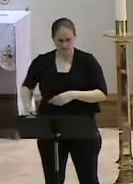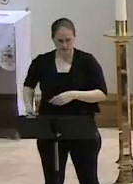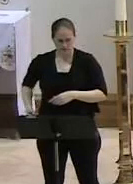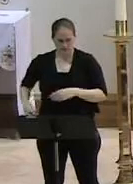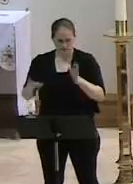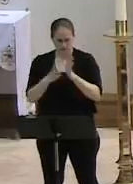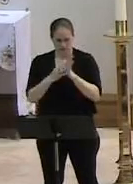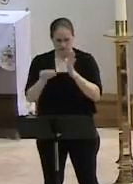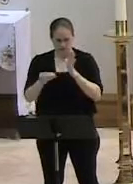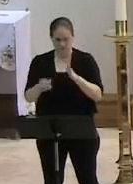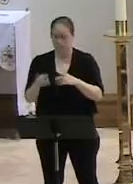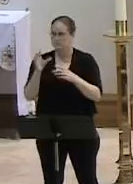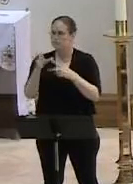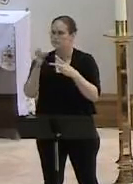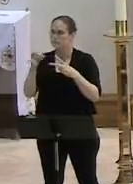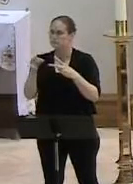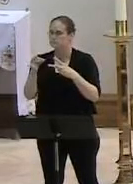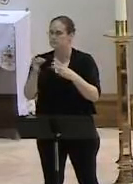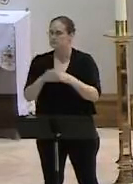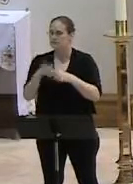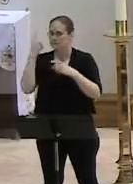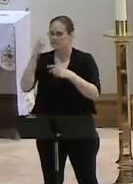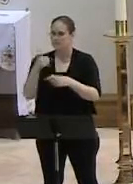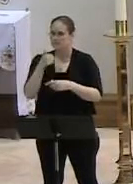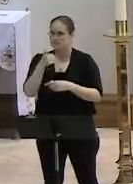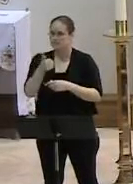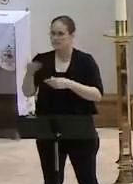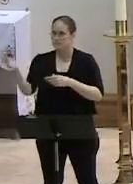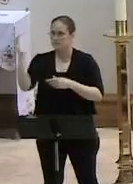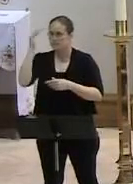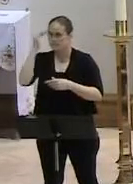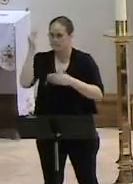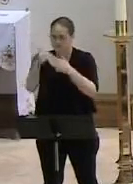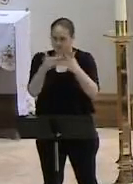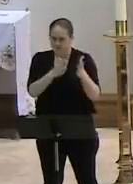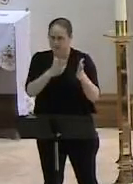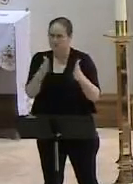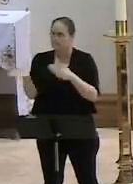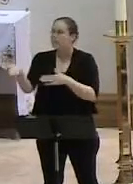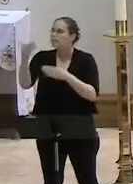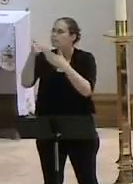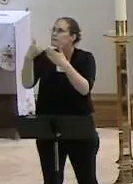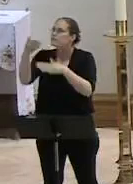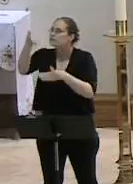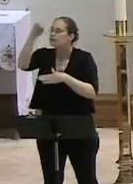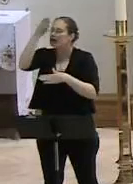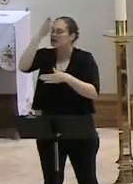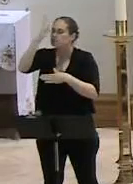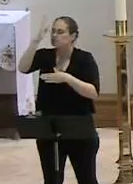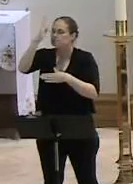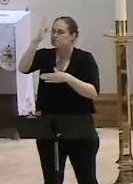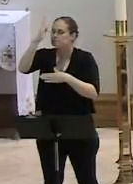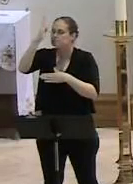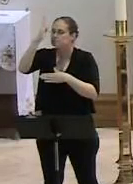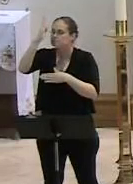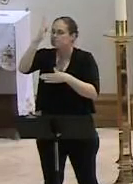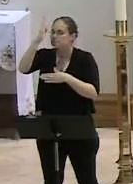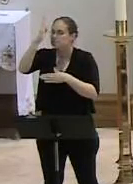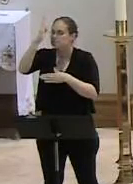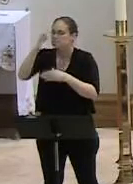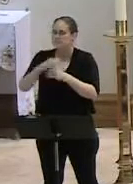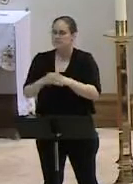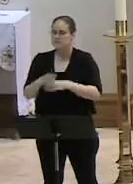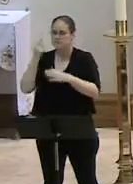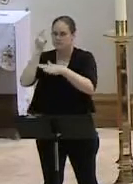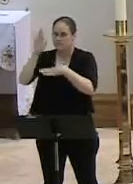the true one, but heaven itself, that he might now appear before God on our behalf. Not that he might